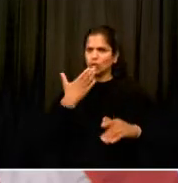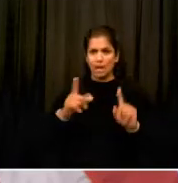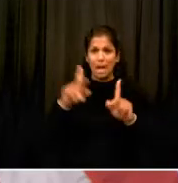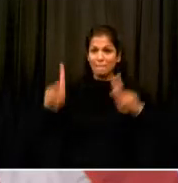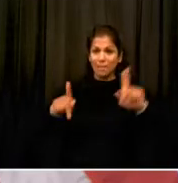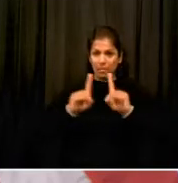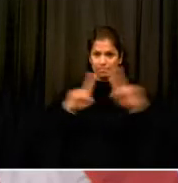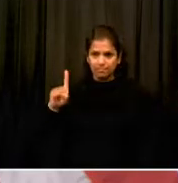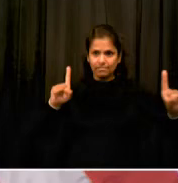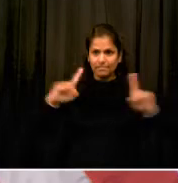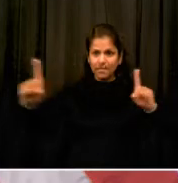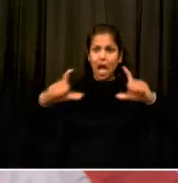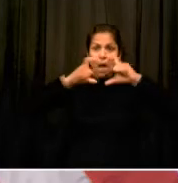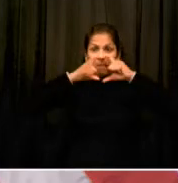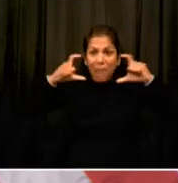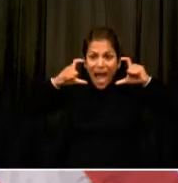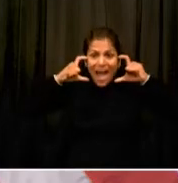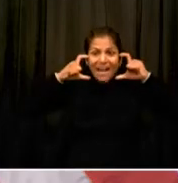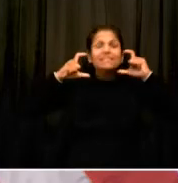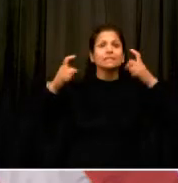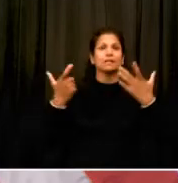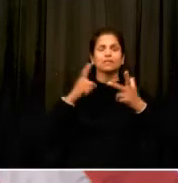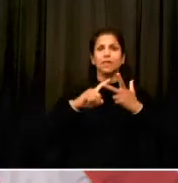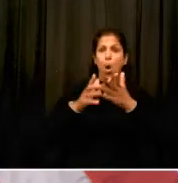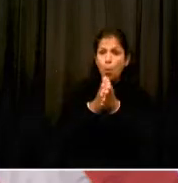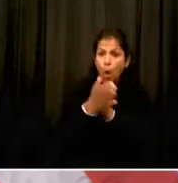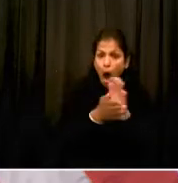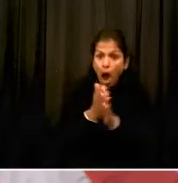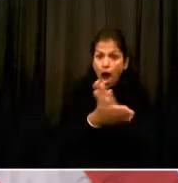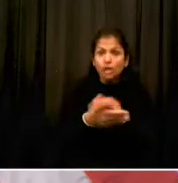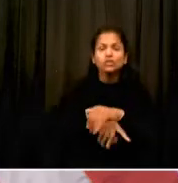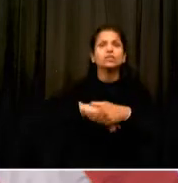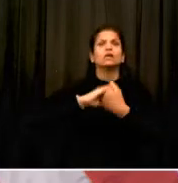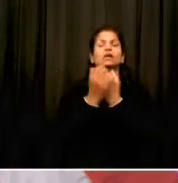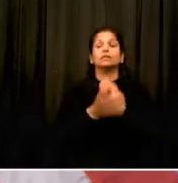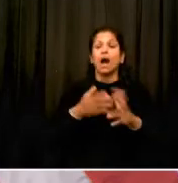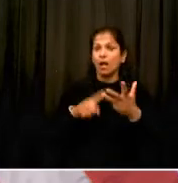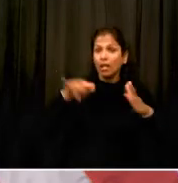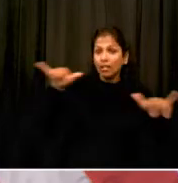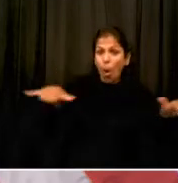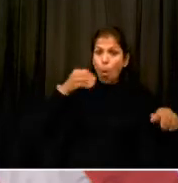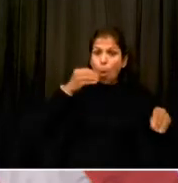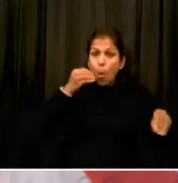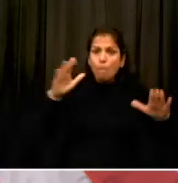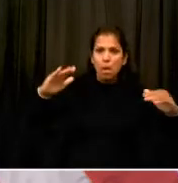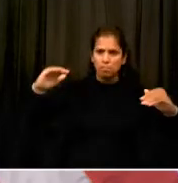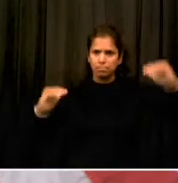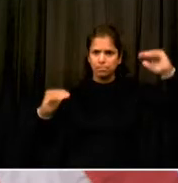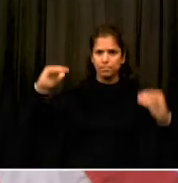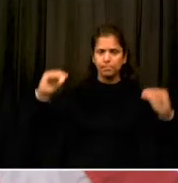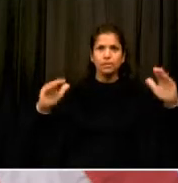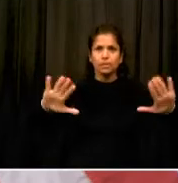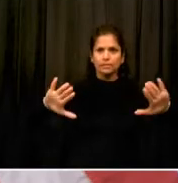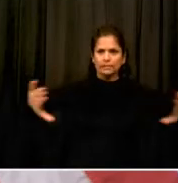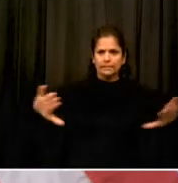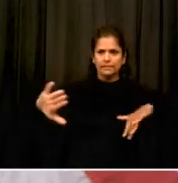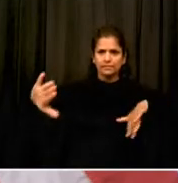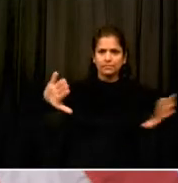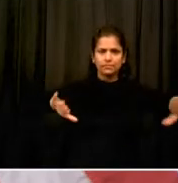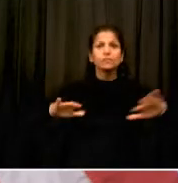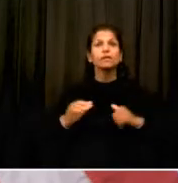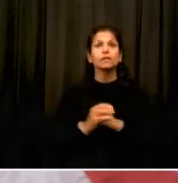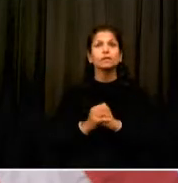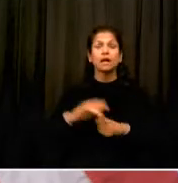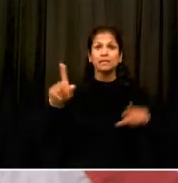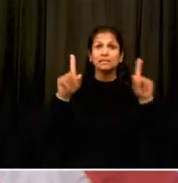family sacrifice, and every time that you pick up the phone when one of our tracers of the Test and Trace Corps calls you, you've earned where we